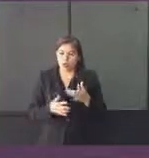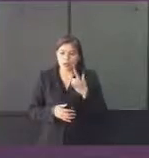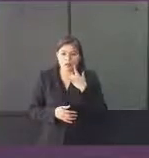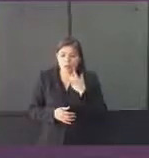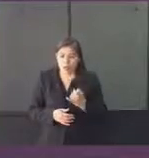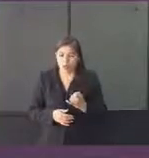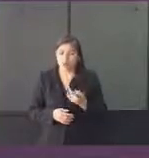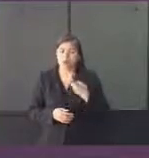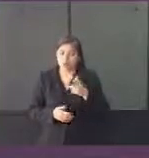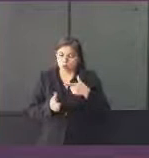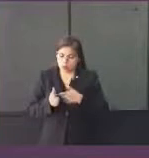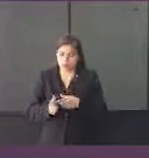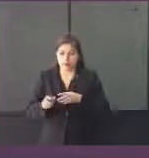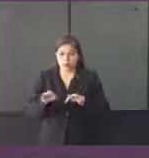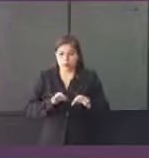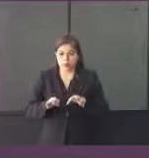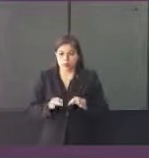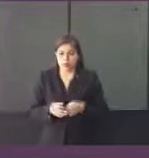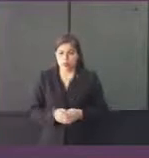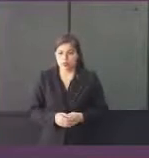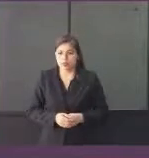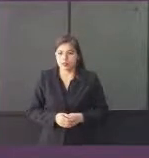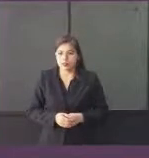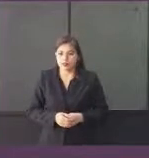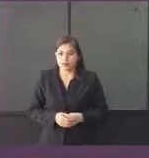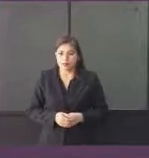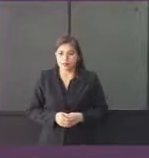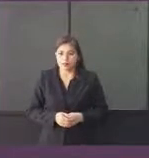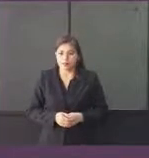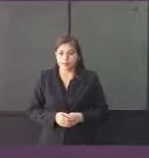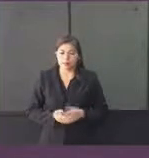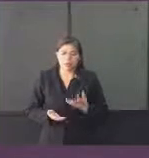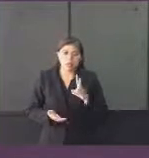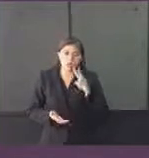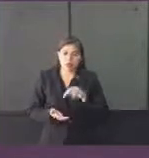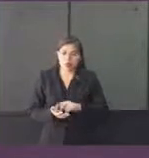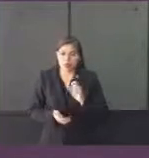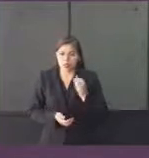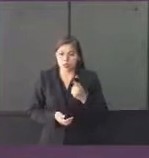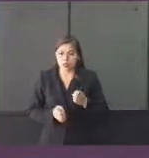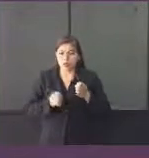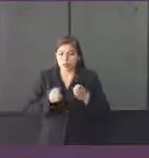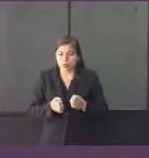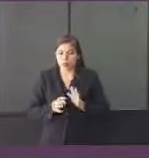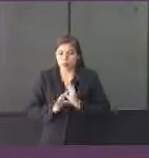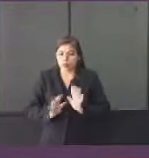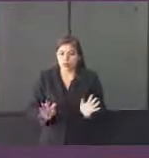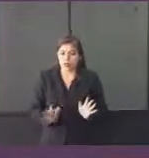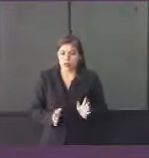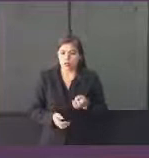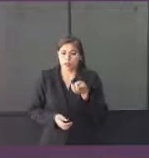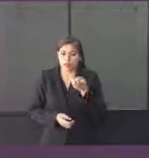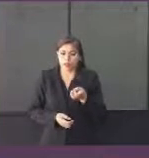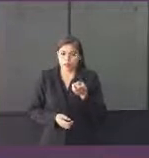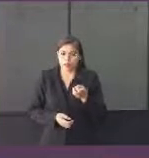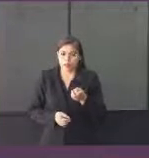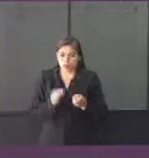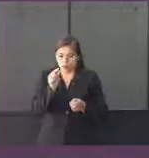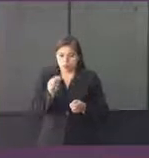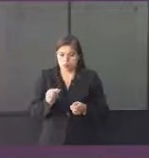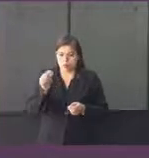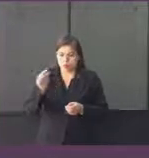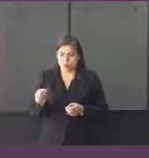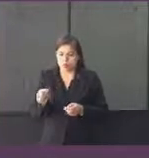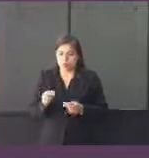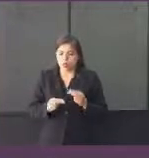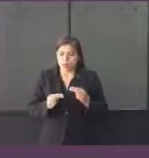this is a huge task before us, and we are working for the first time in 2021. We